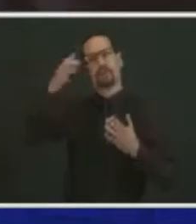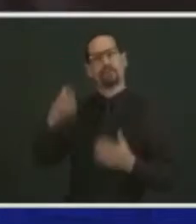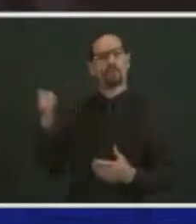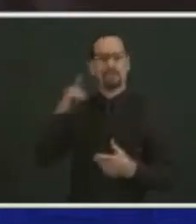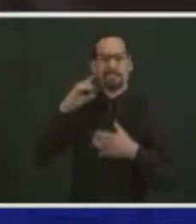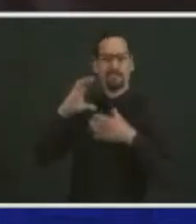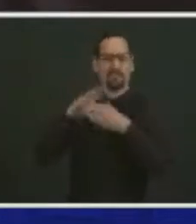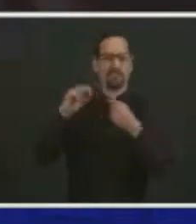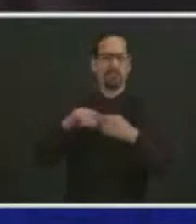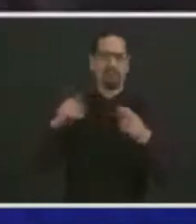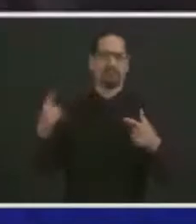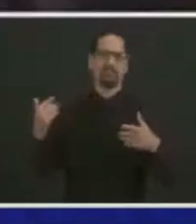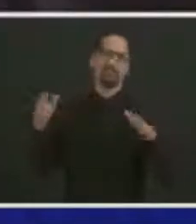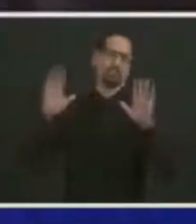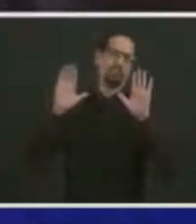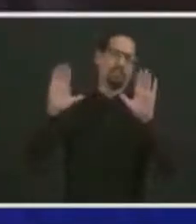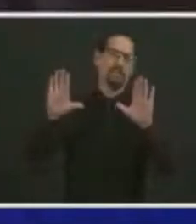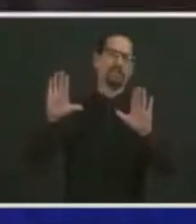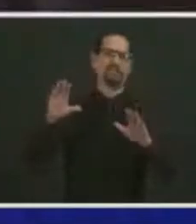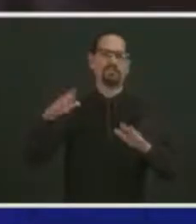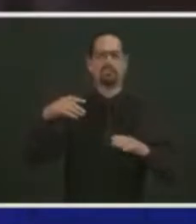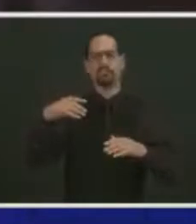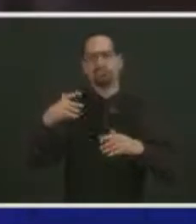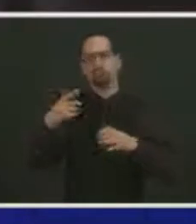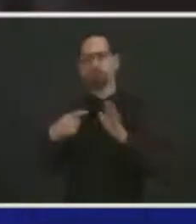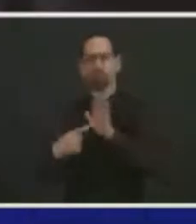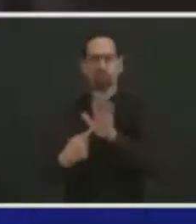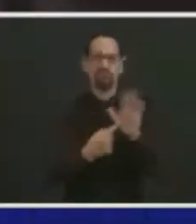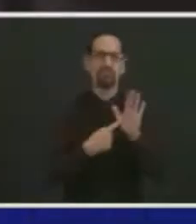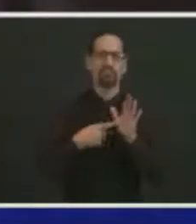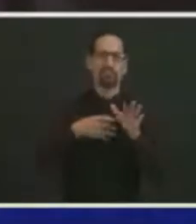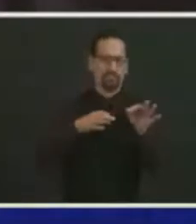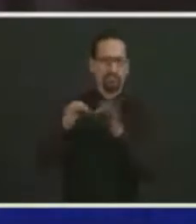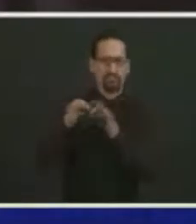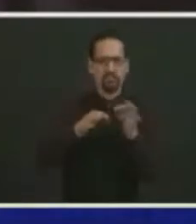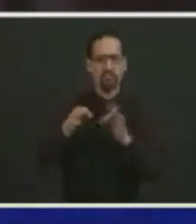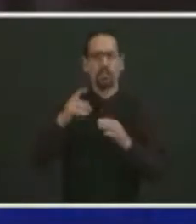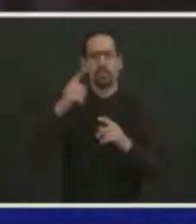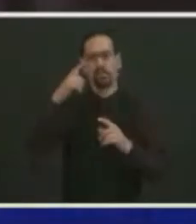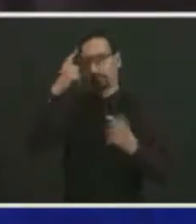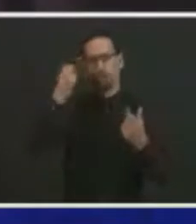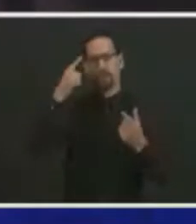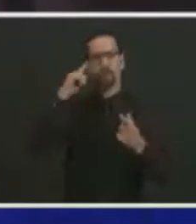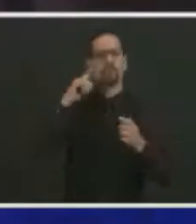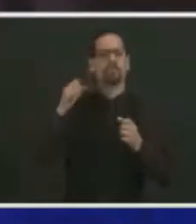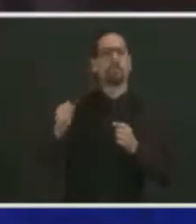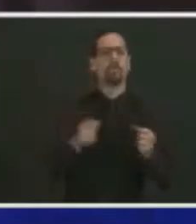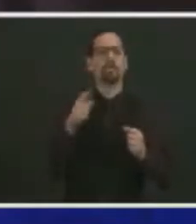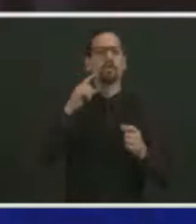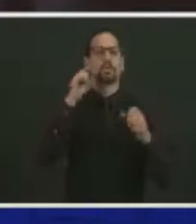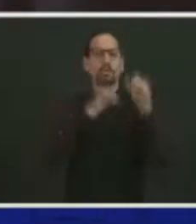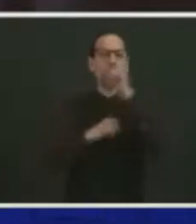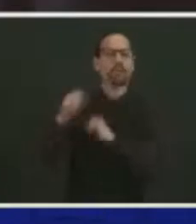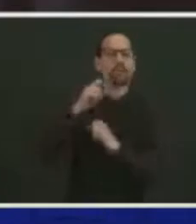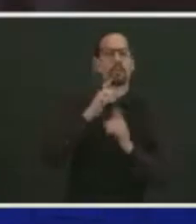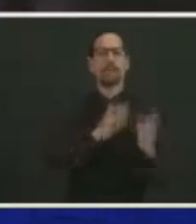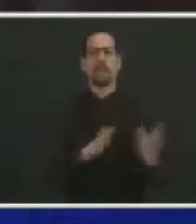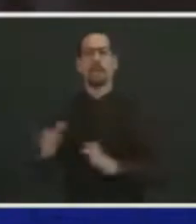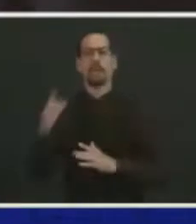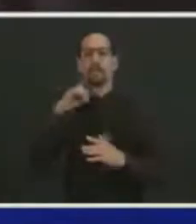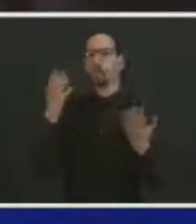outlining our overall comprehensive testing strategy for Rhode Island that fits into our scheme of